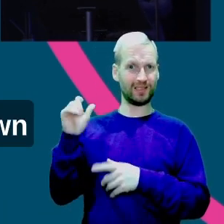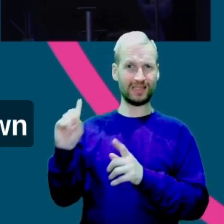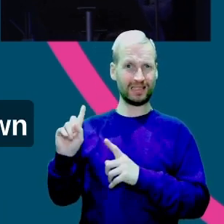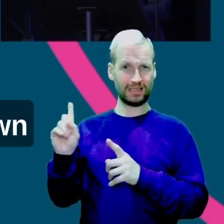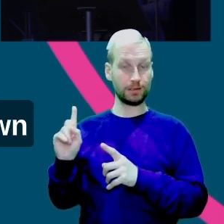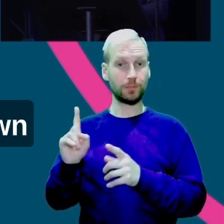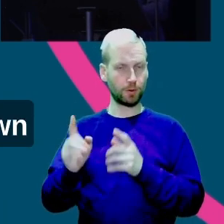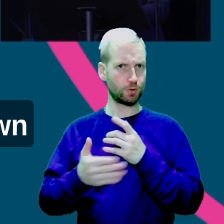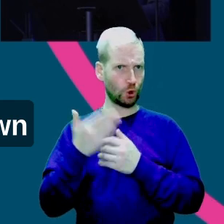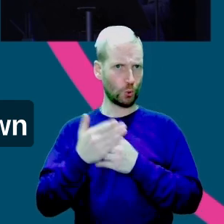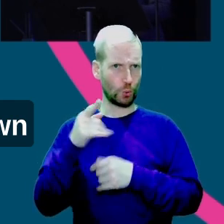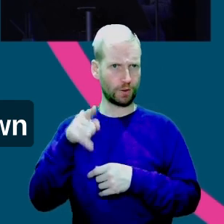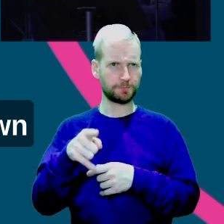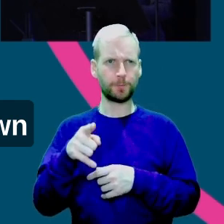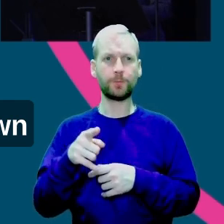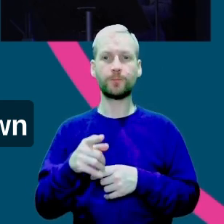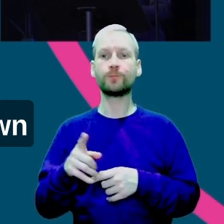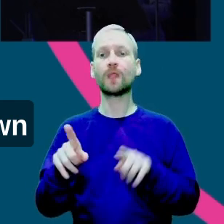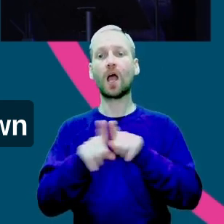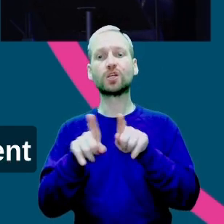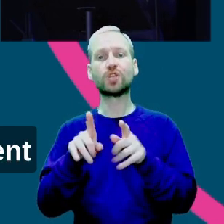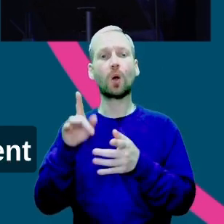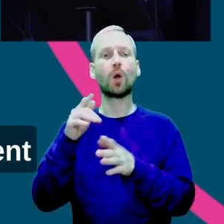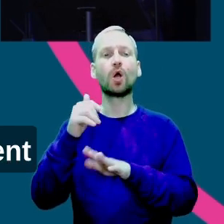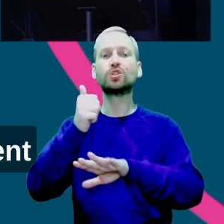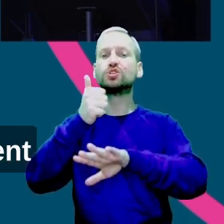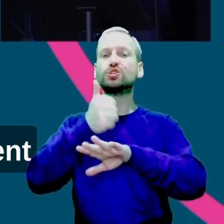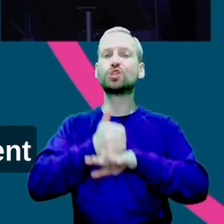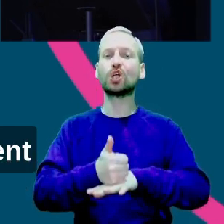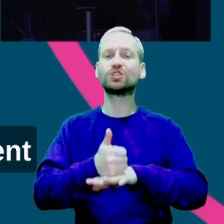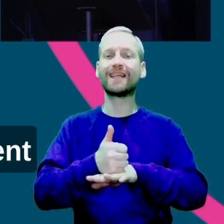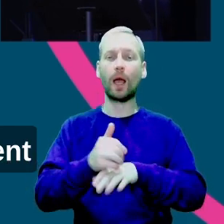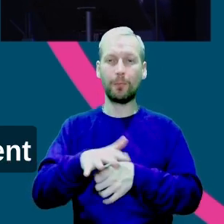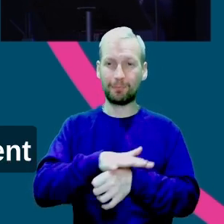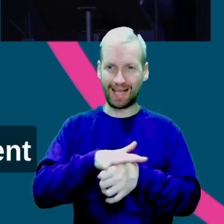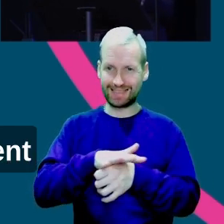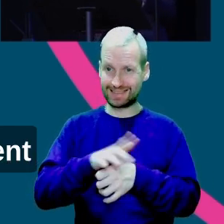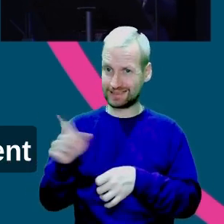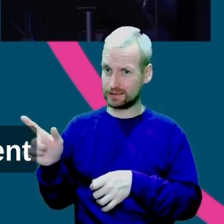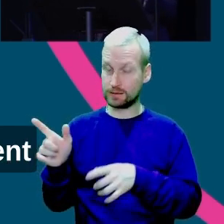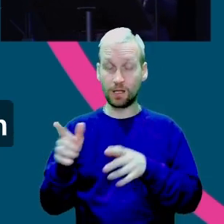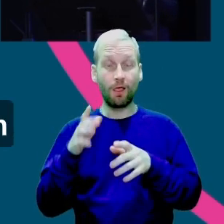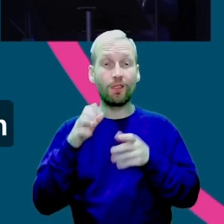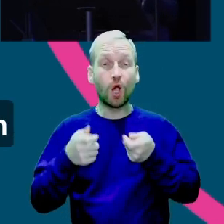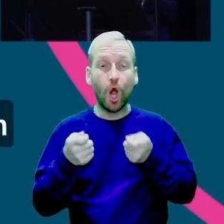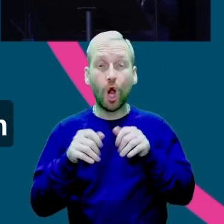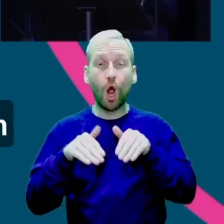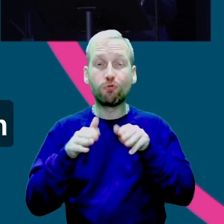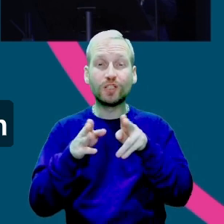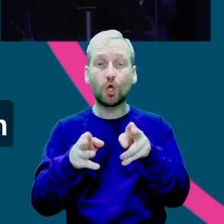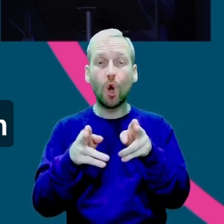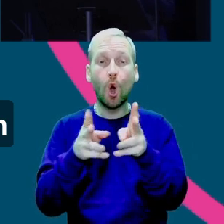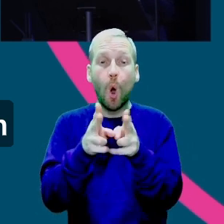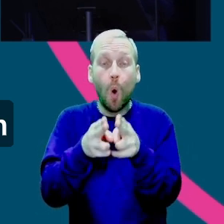And on the next page is the view of the touchdown base. So these corridors are much wider than the current corridors in the hospitals because of the